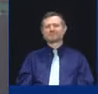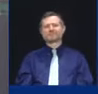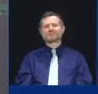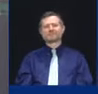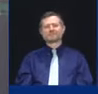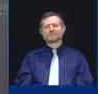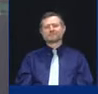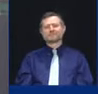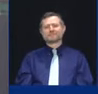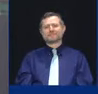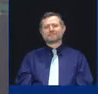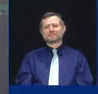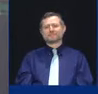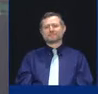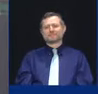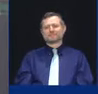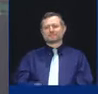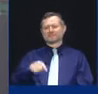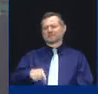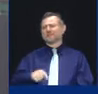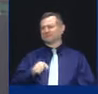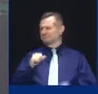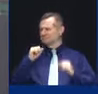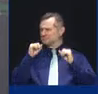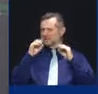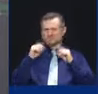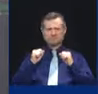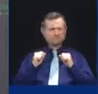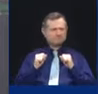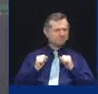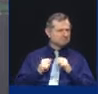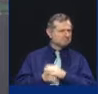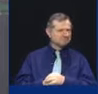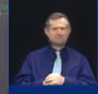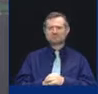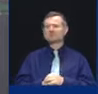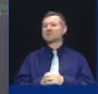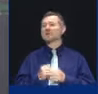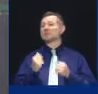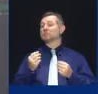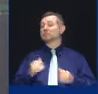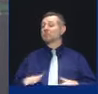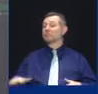This is really remarkable. 520 acres, okay?